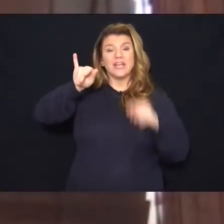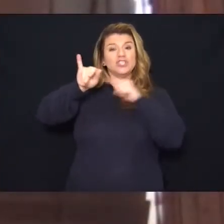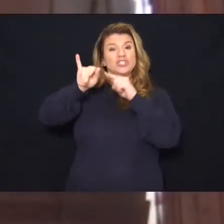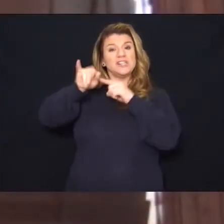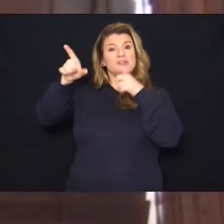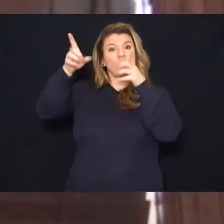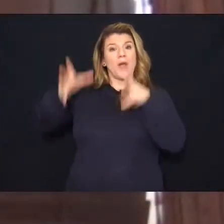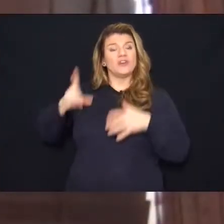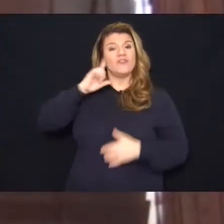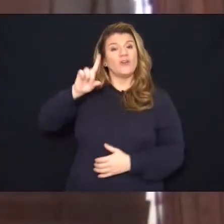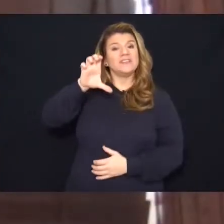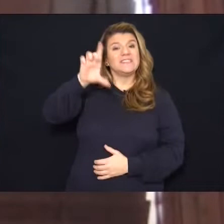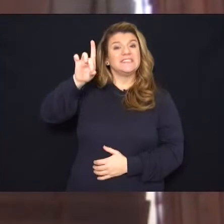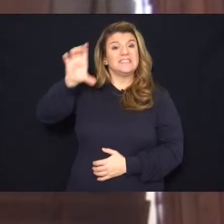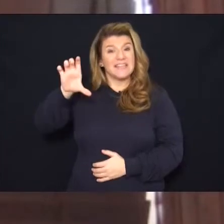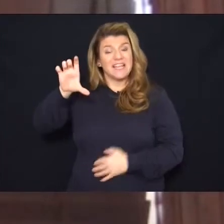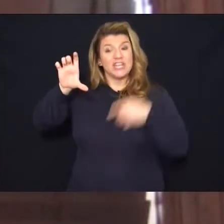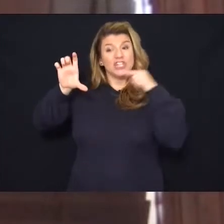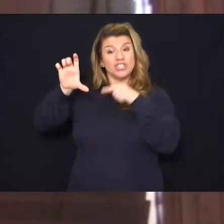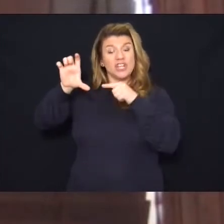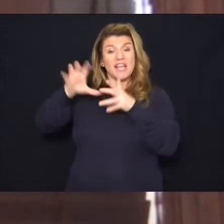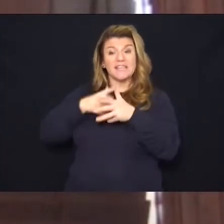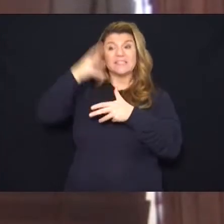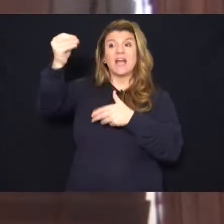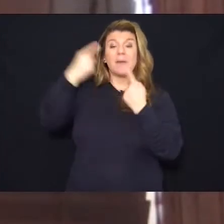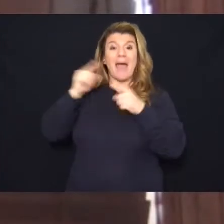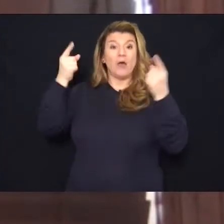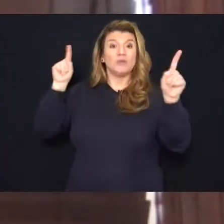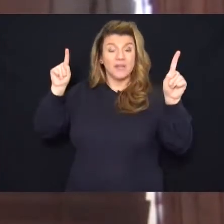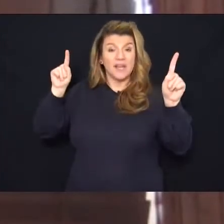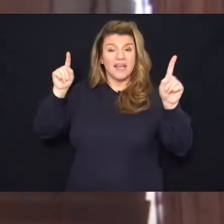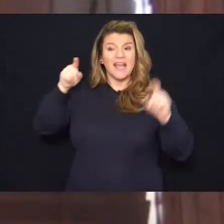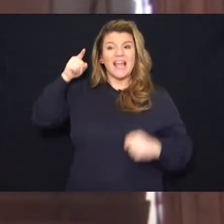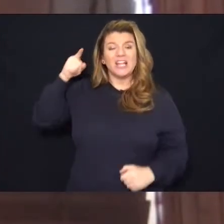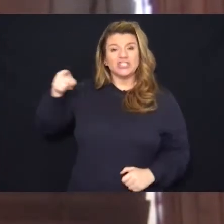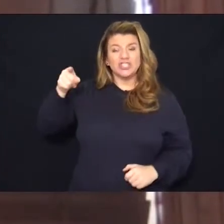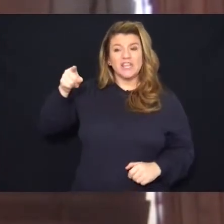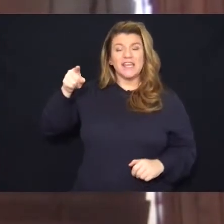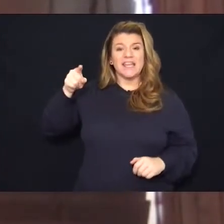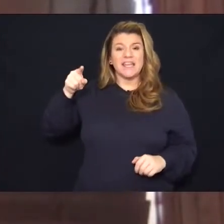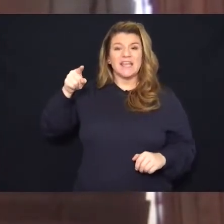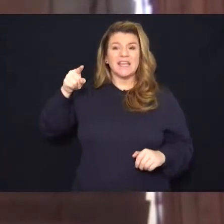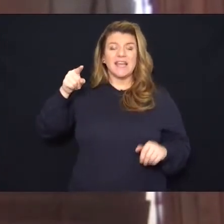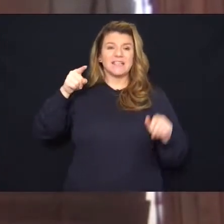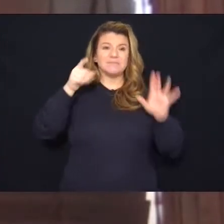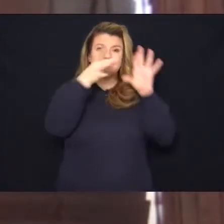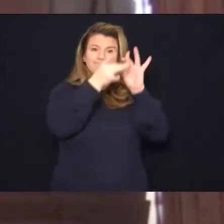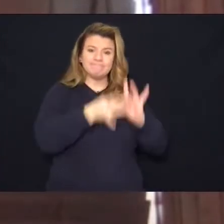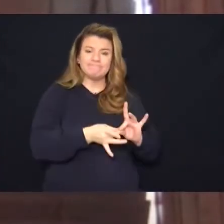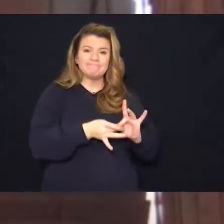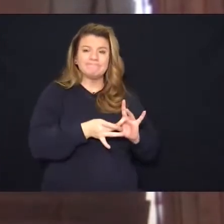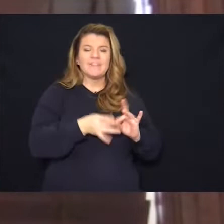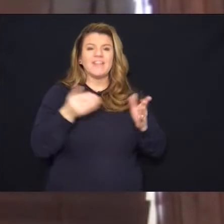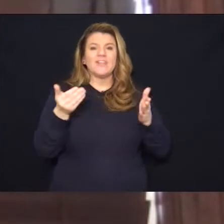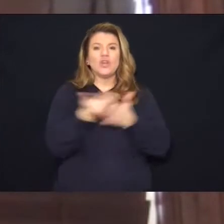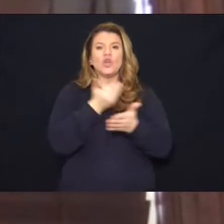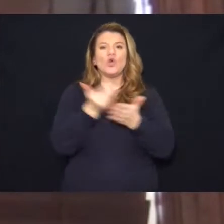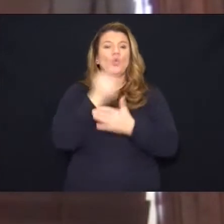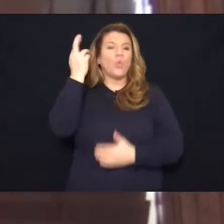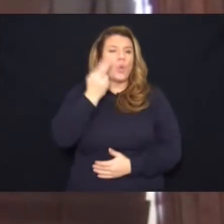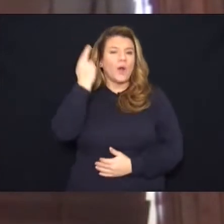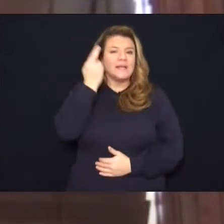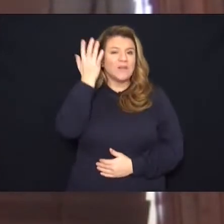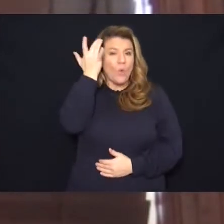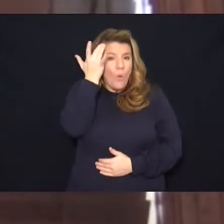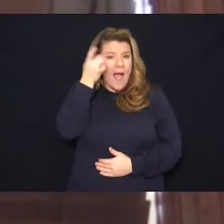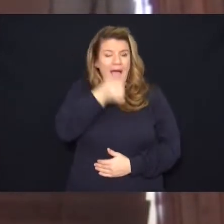for Disease Control, has come out and gone over the motivation behind these new guidelines. As we